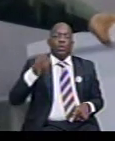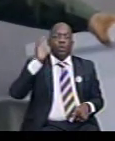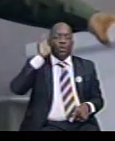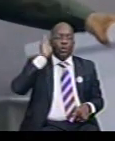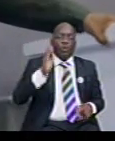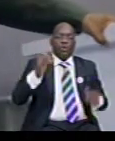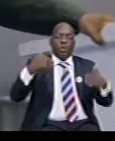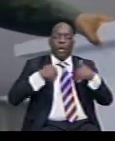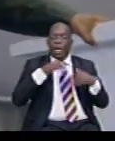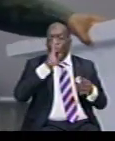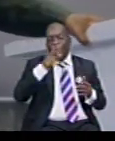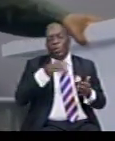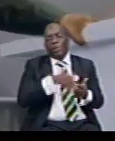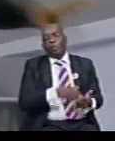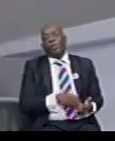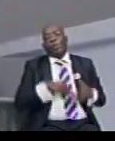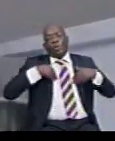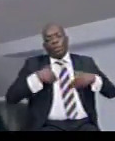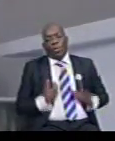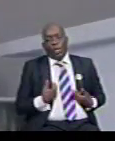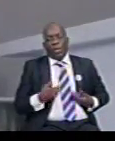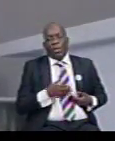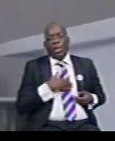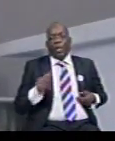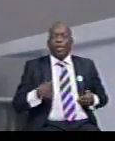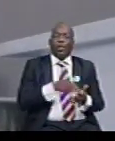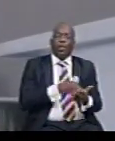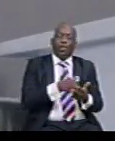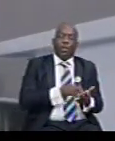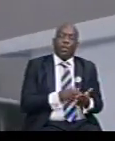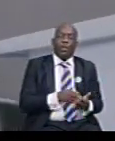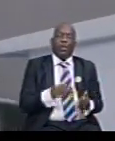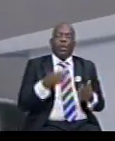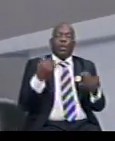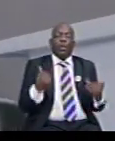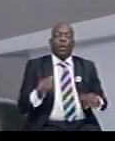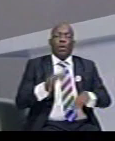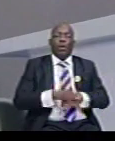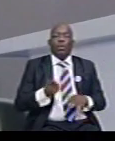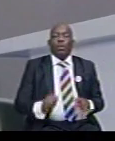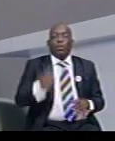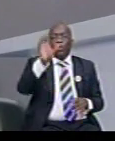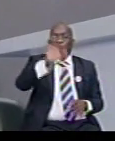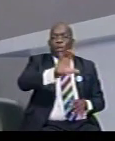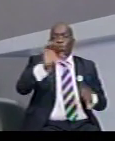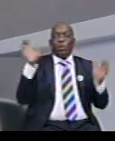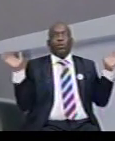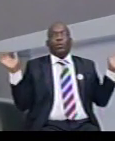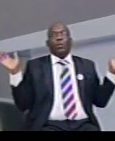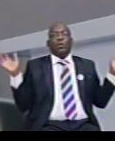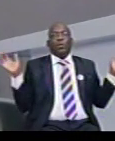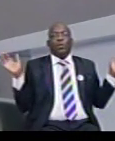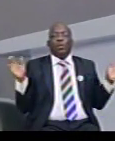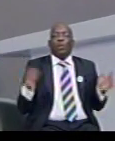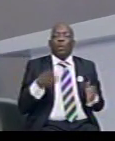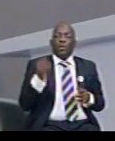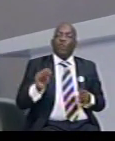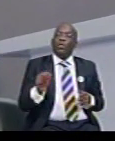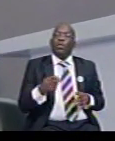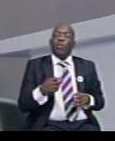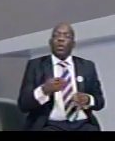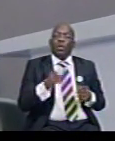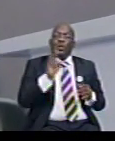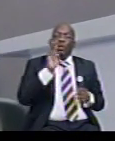and worn and tired. And now he's on the cross hanging there. And there were two thieves